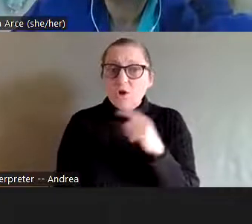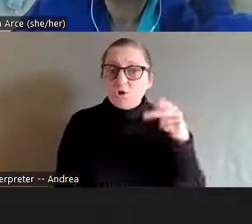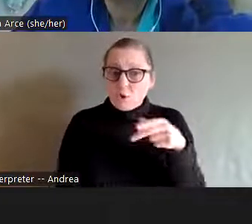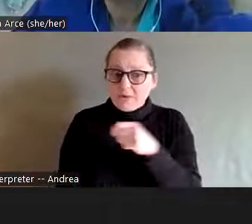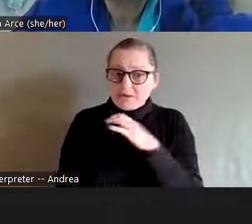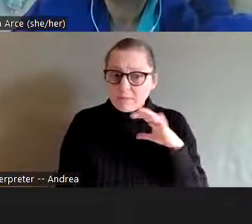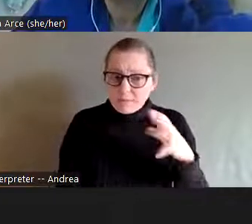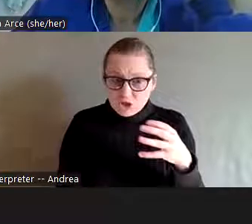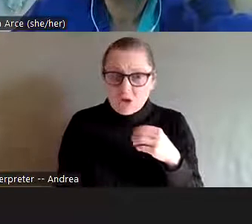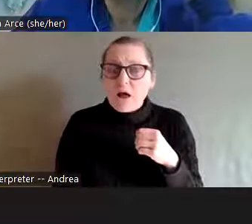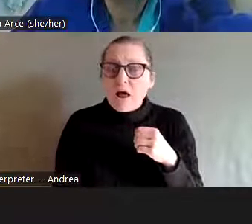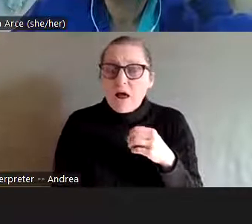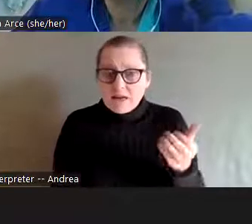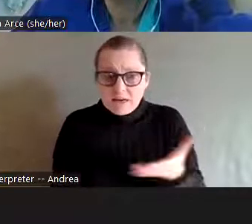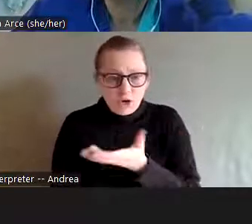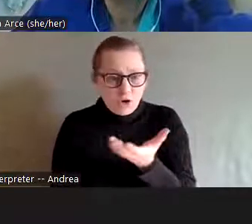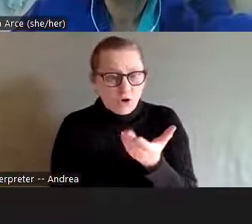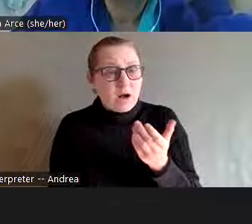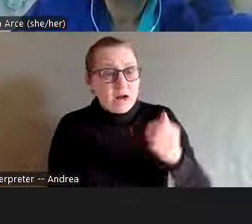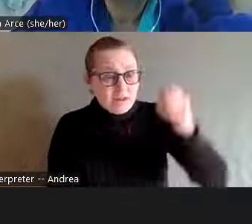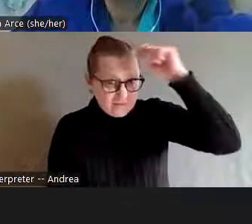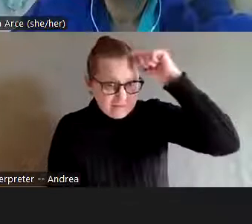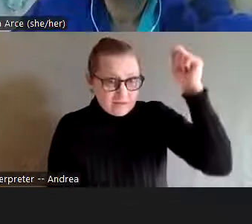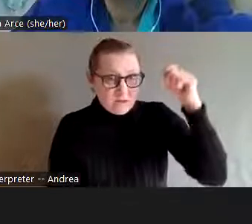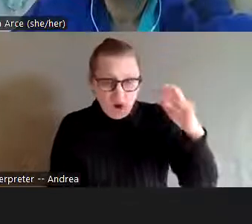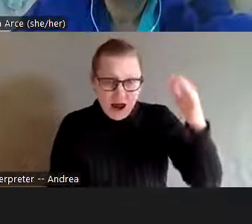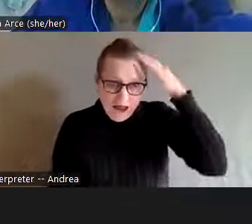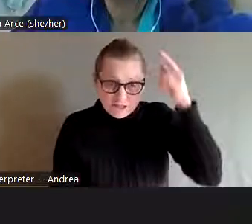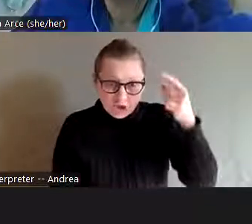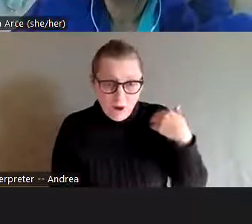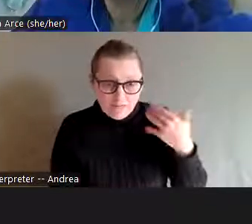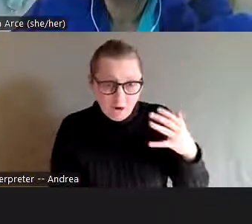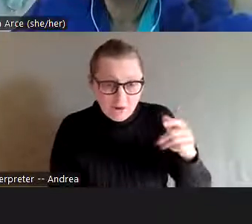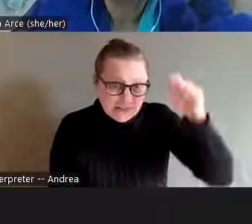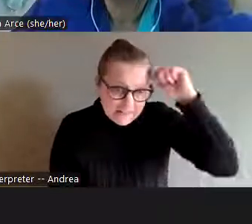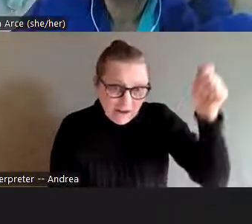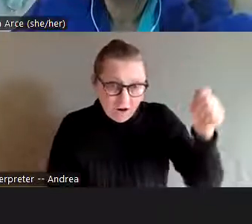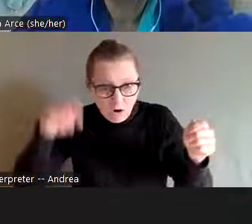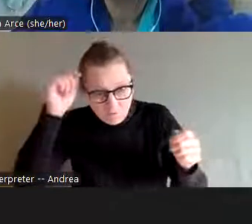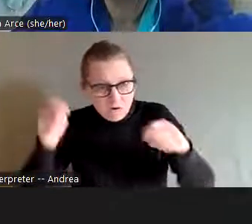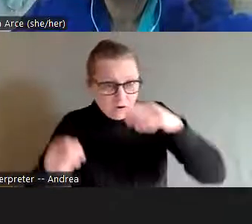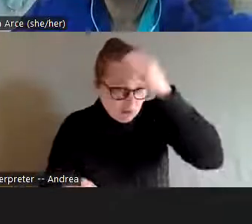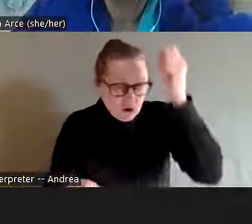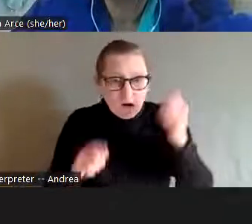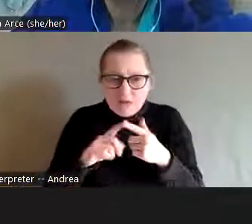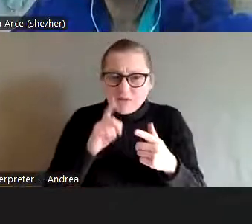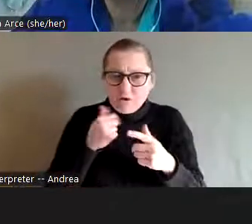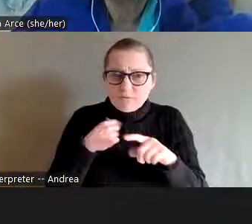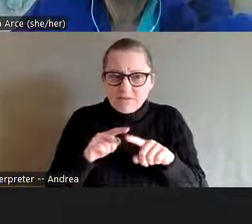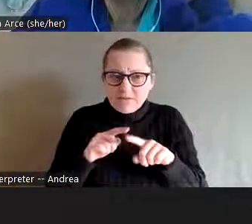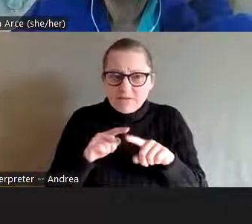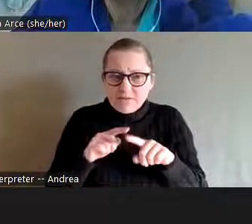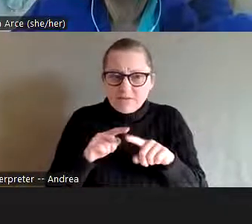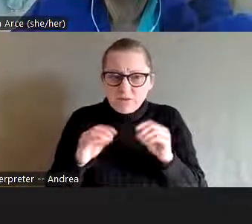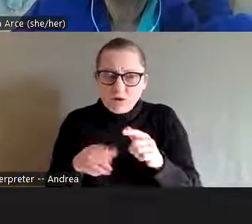commission and here, take off the hats that you were wearing outside. You're all come from different organizations, but here you're all members of